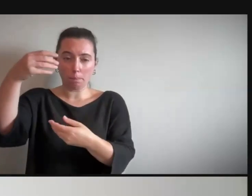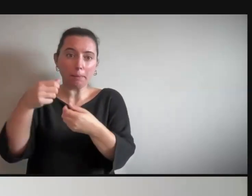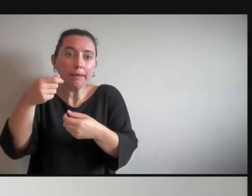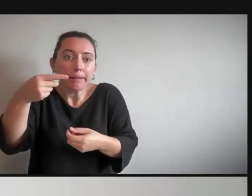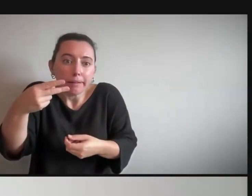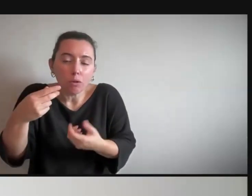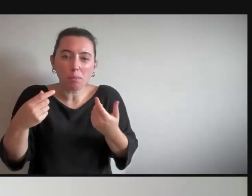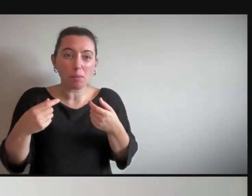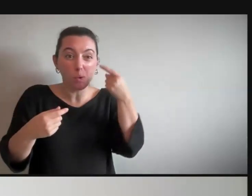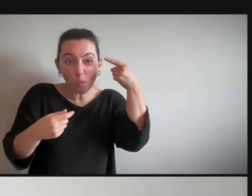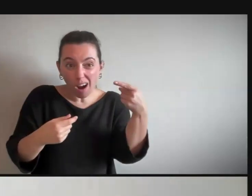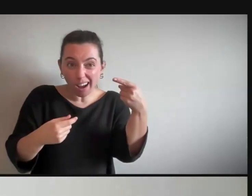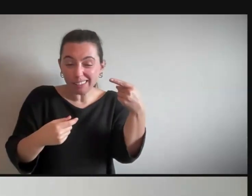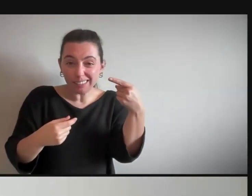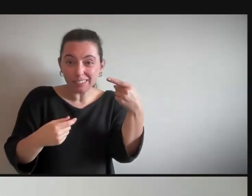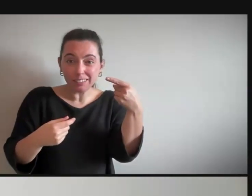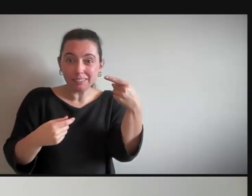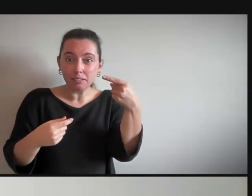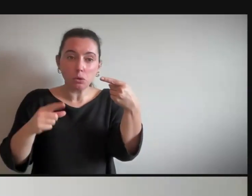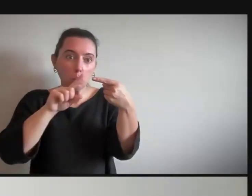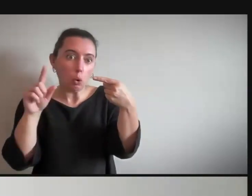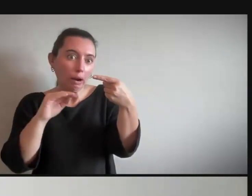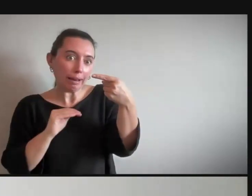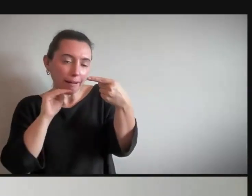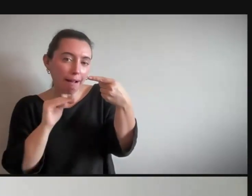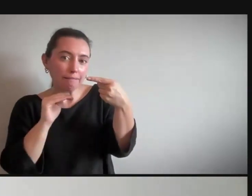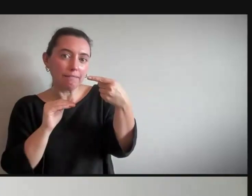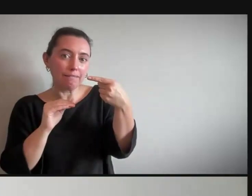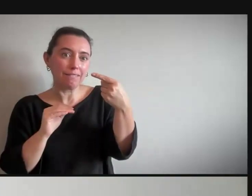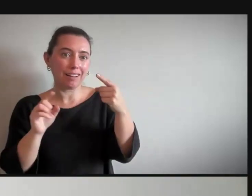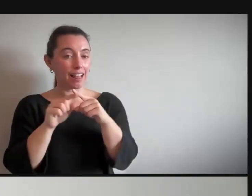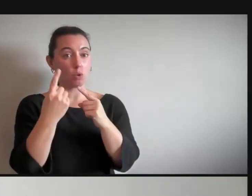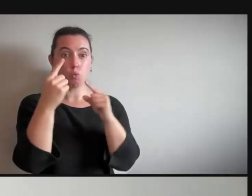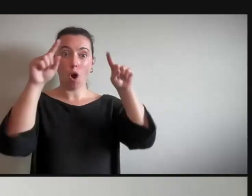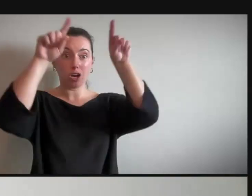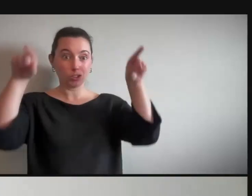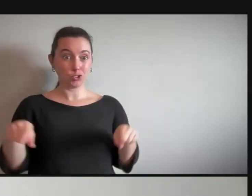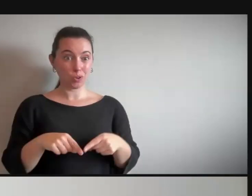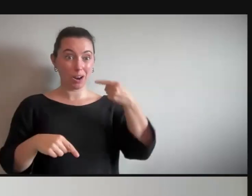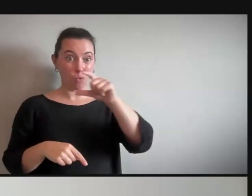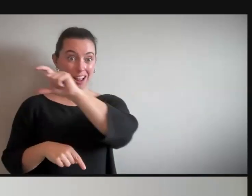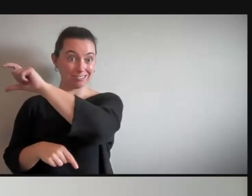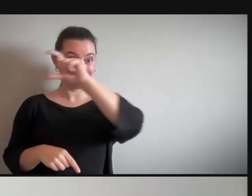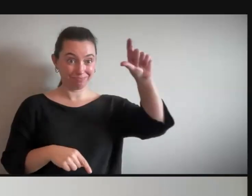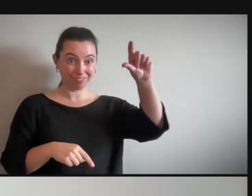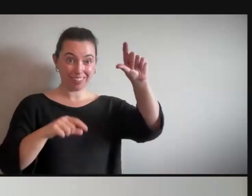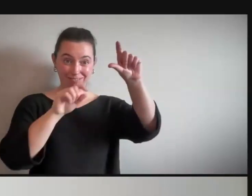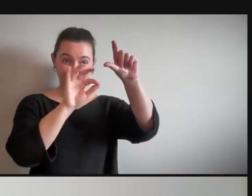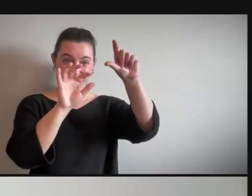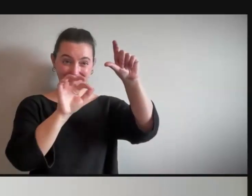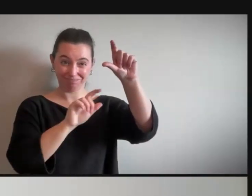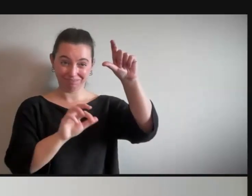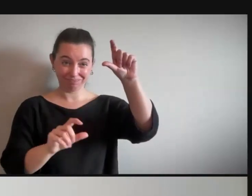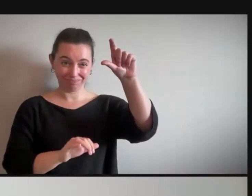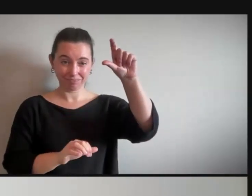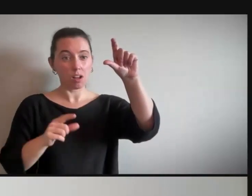one heading, or I think Paul just said this, if there's one heading on a screen, that's not going to be helpful. But if you've got a lot of content, breaking that